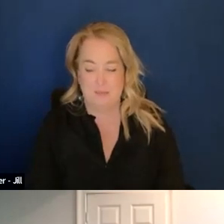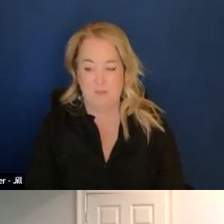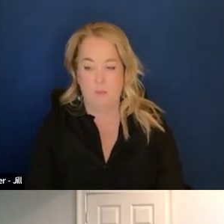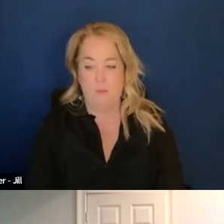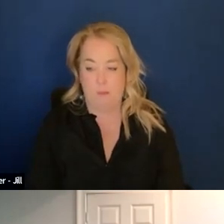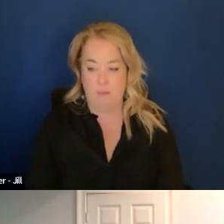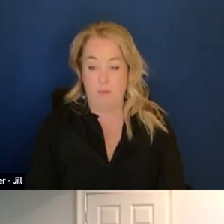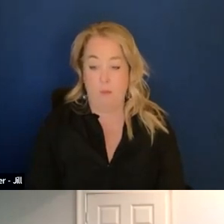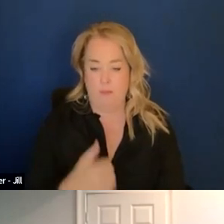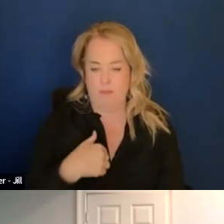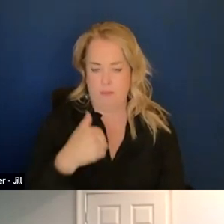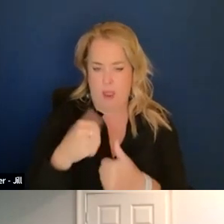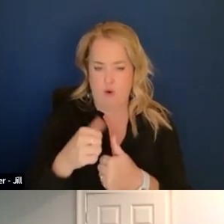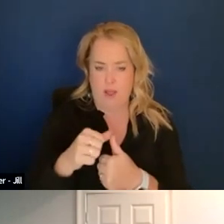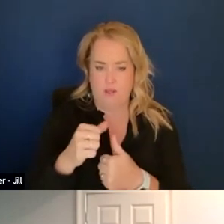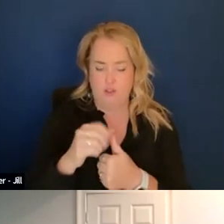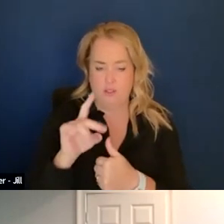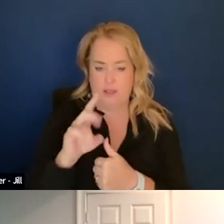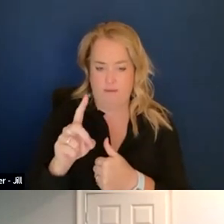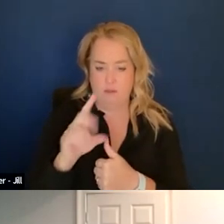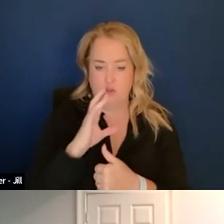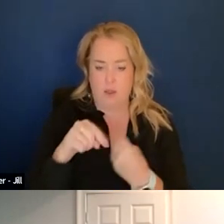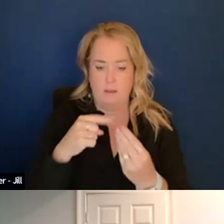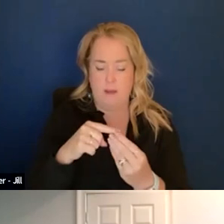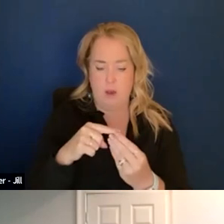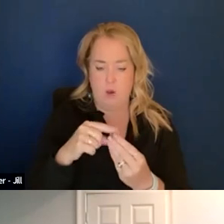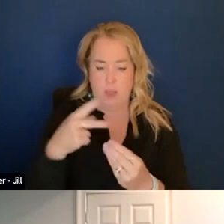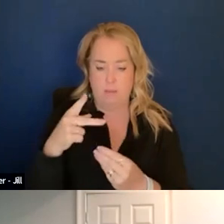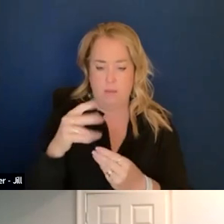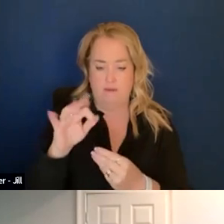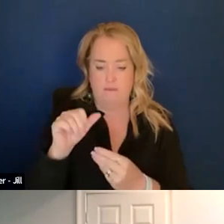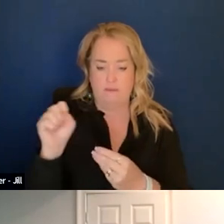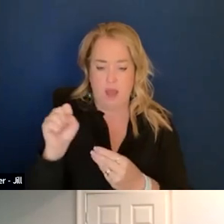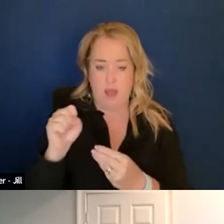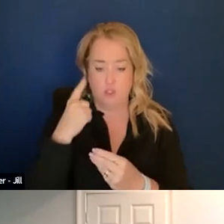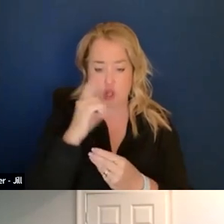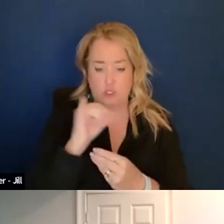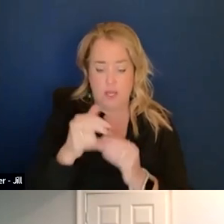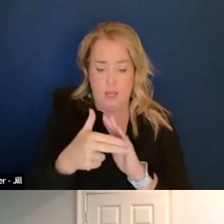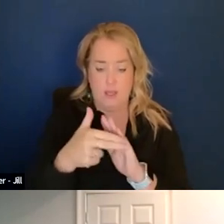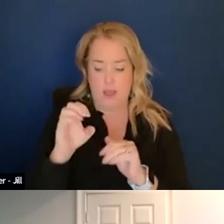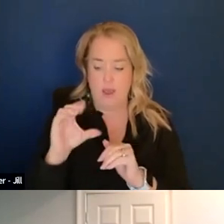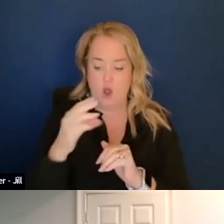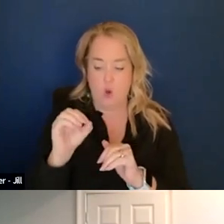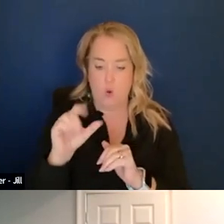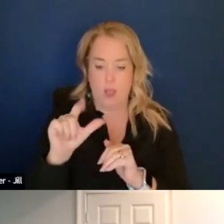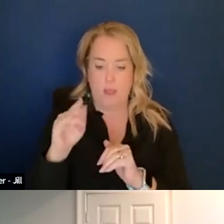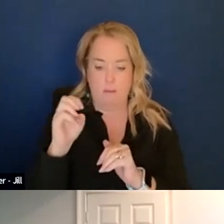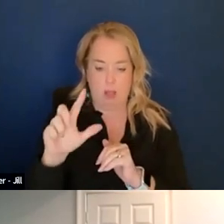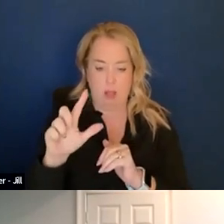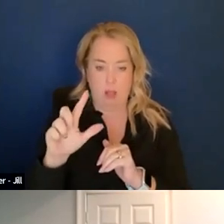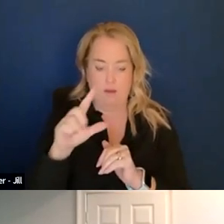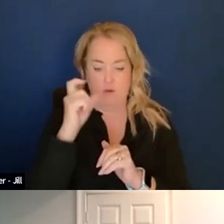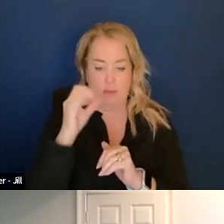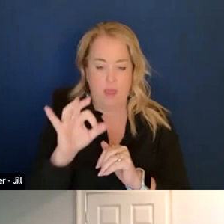Well, my recollection is, I mean, David was talking about the scope of what a PFAS eco label might look like, particularly given the complexities around the